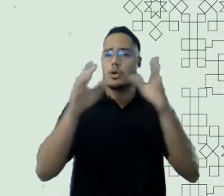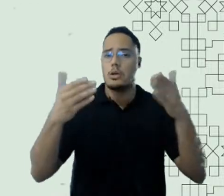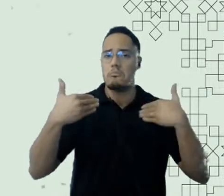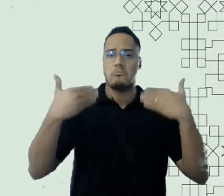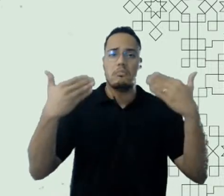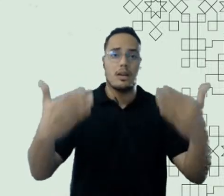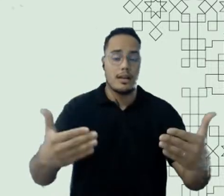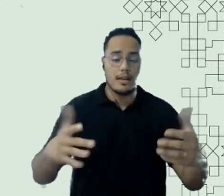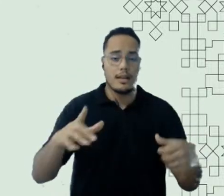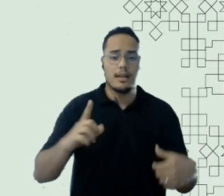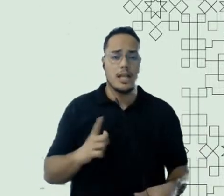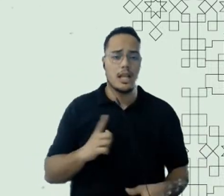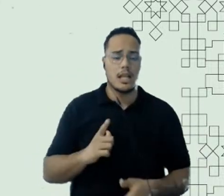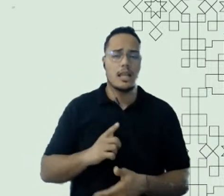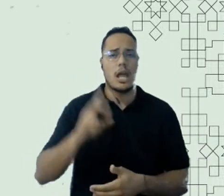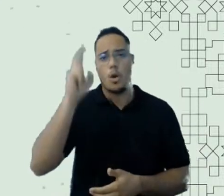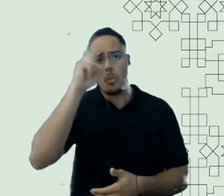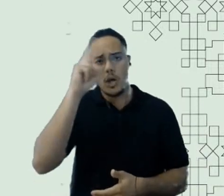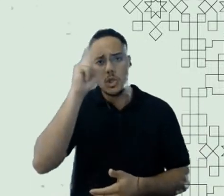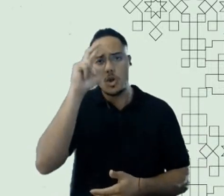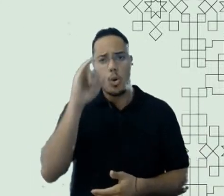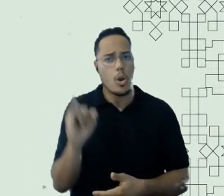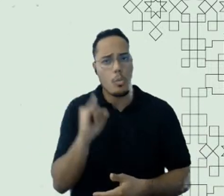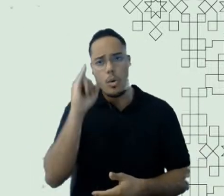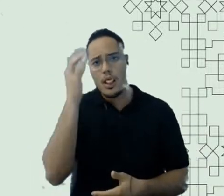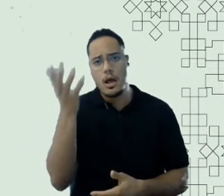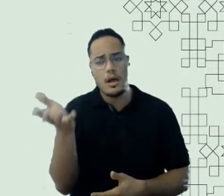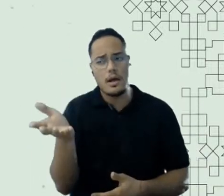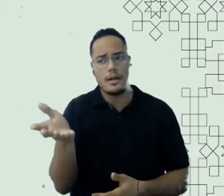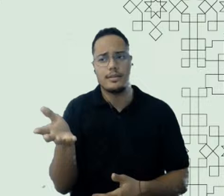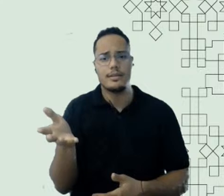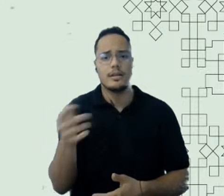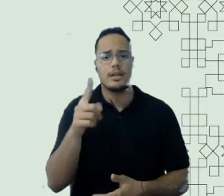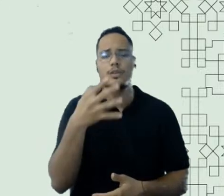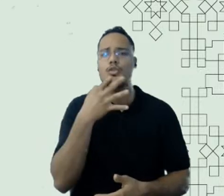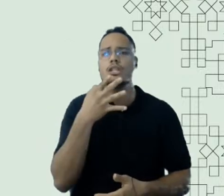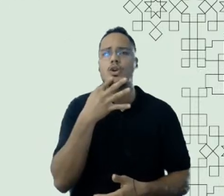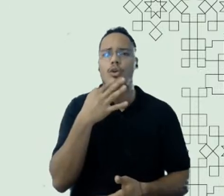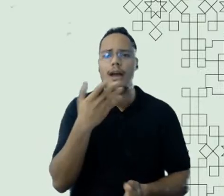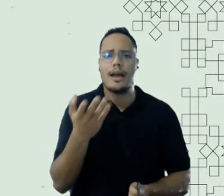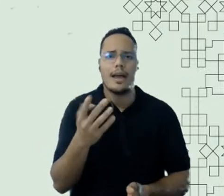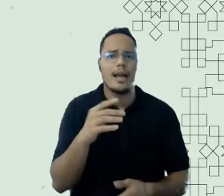Article 17 in Europe that you are aware of, saying